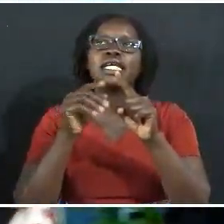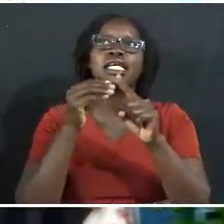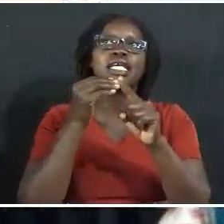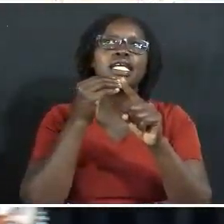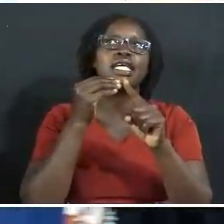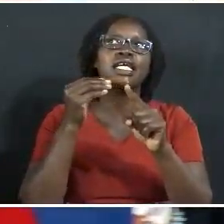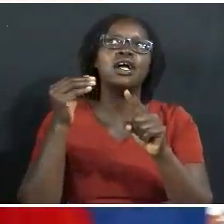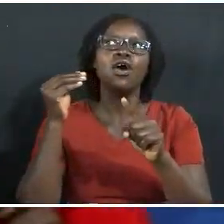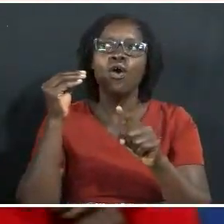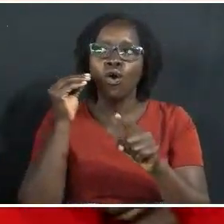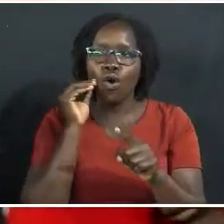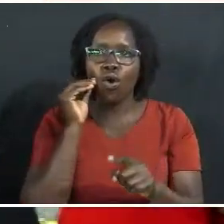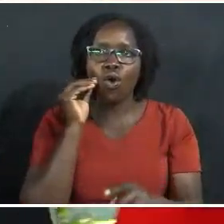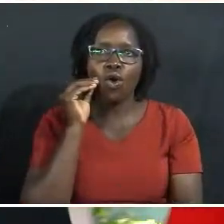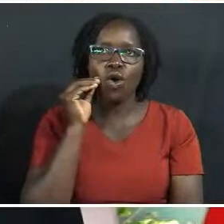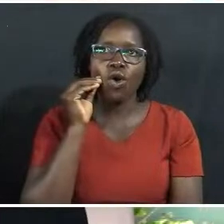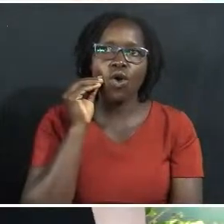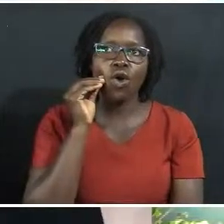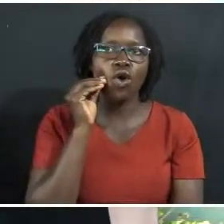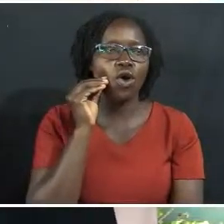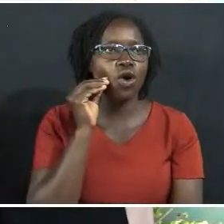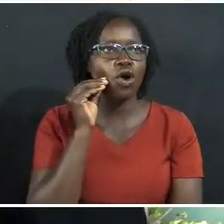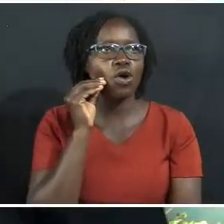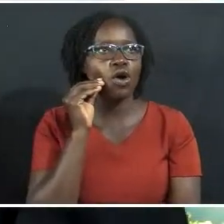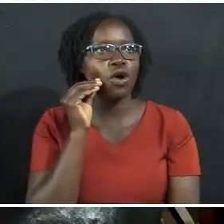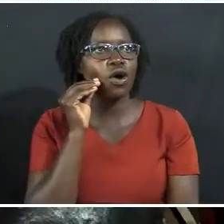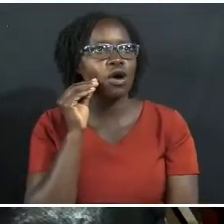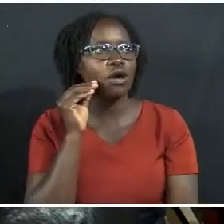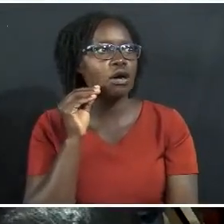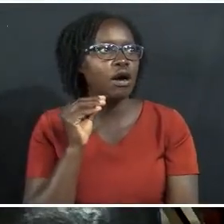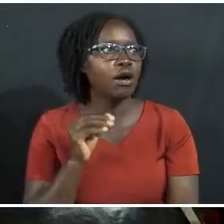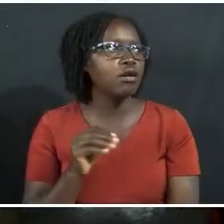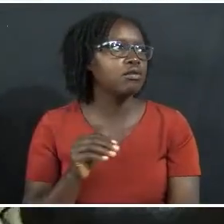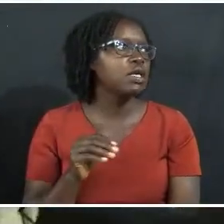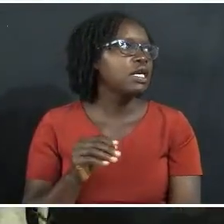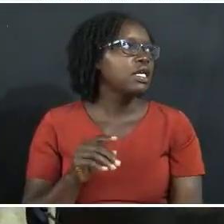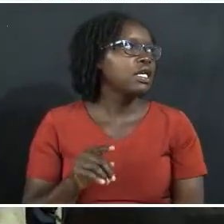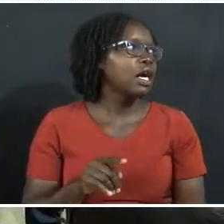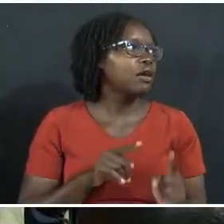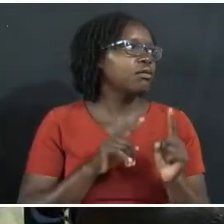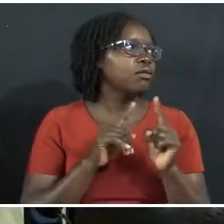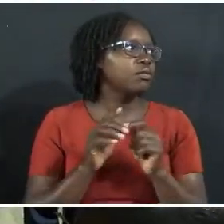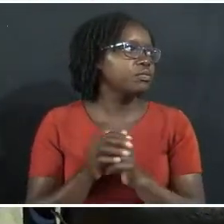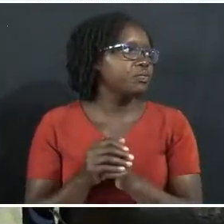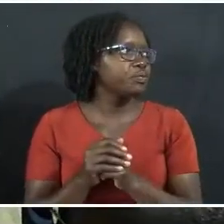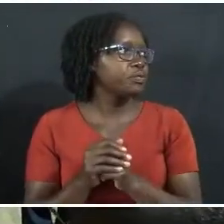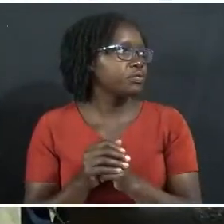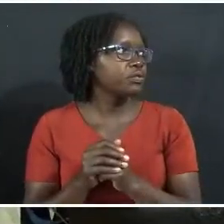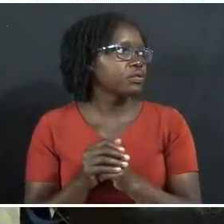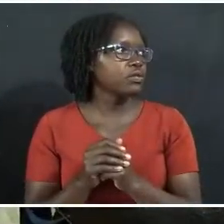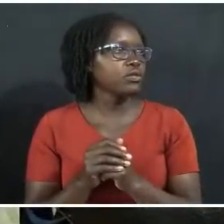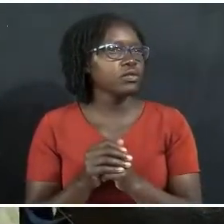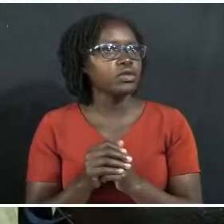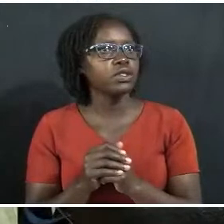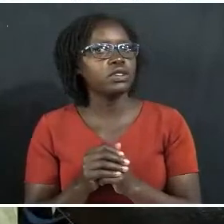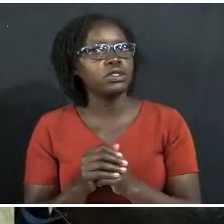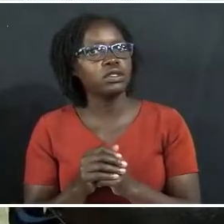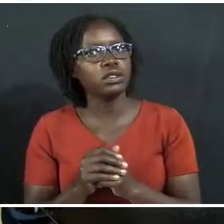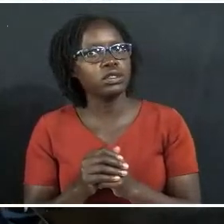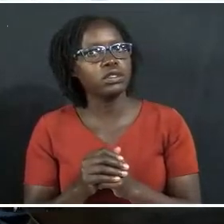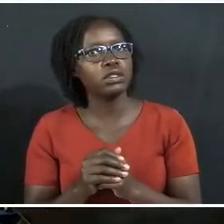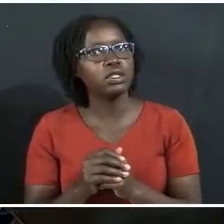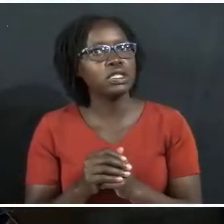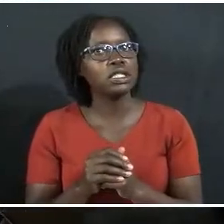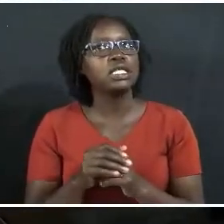been. What I care for is your life. And I want to say it this afternoon, that Jesus is inviting